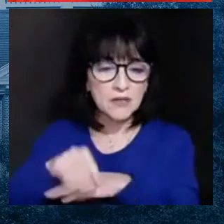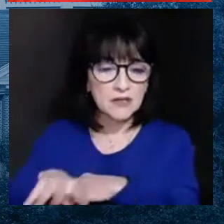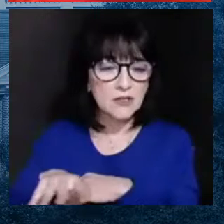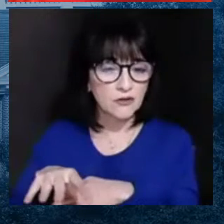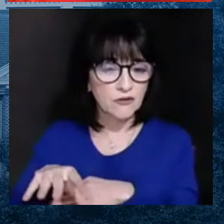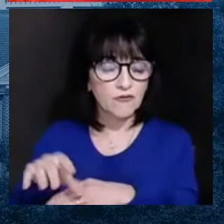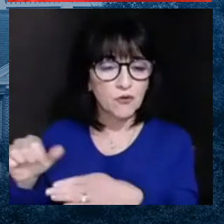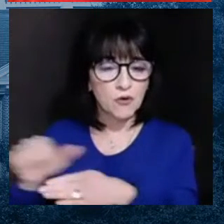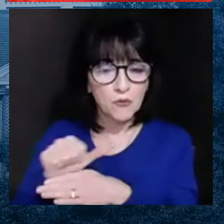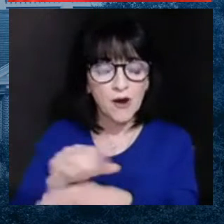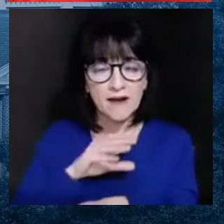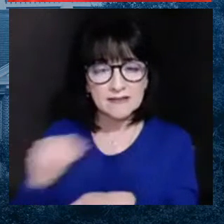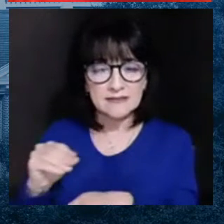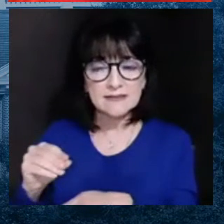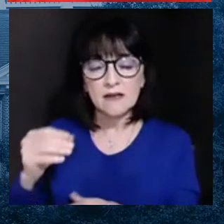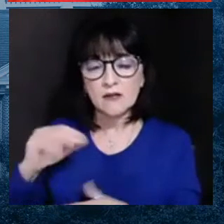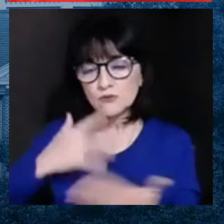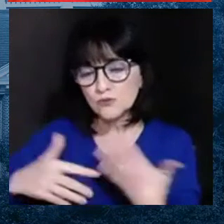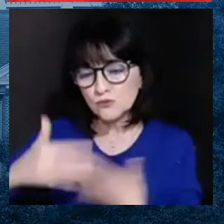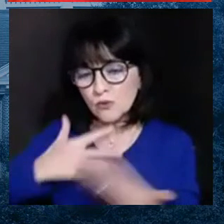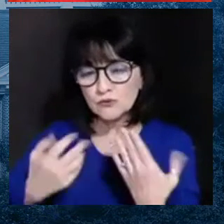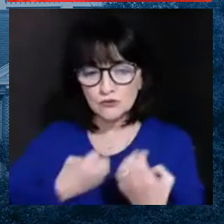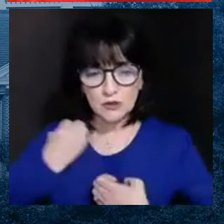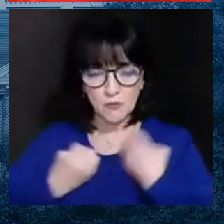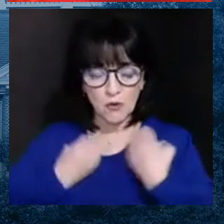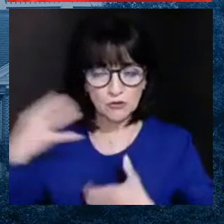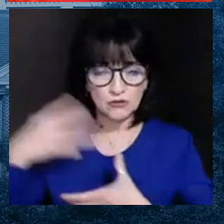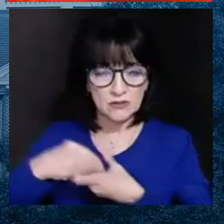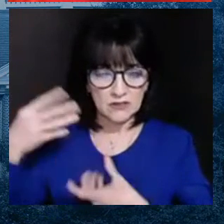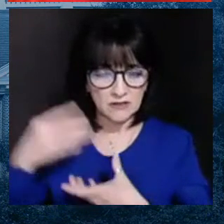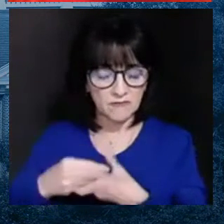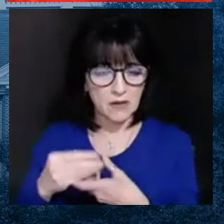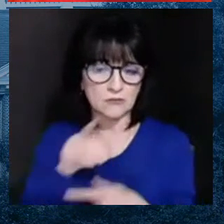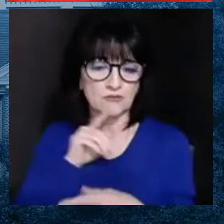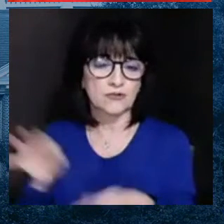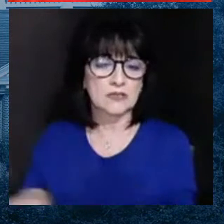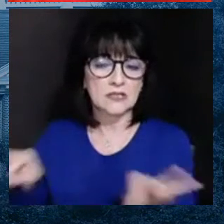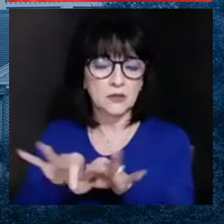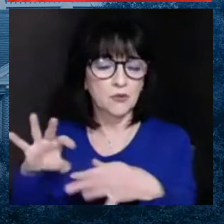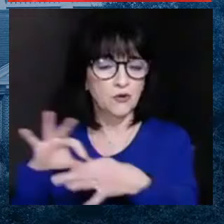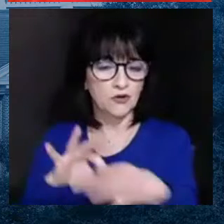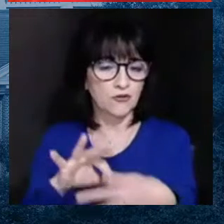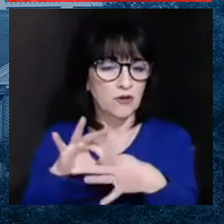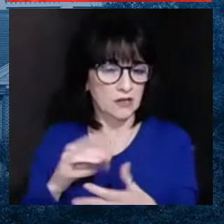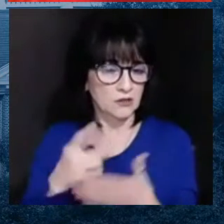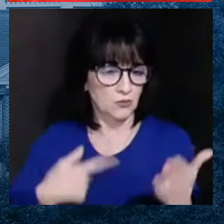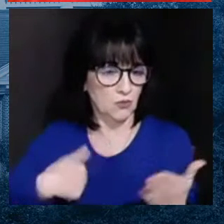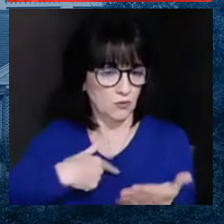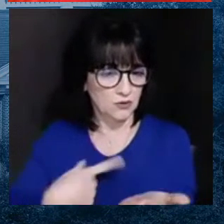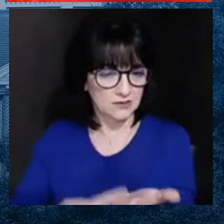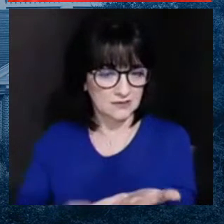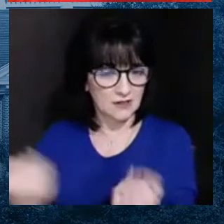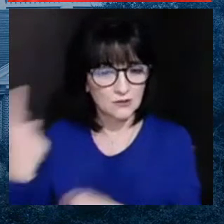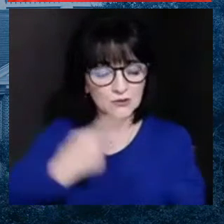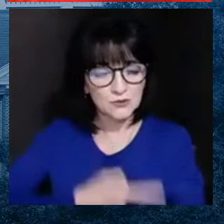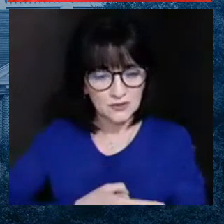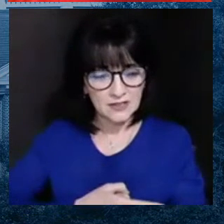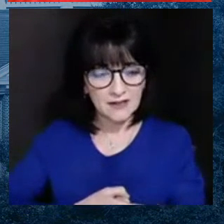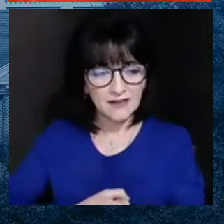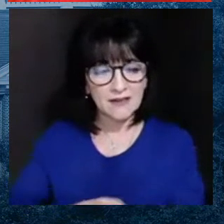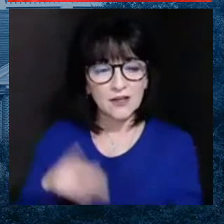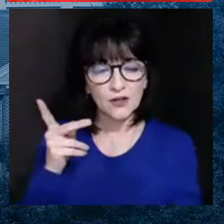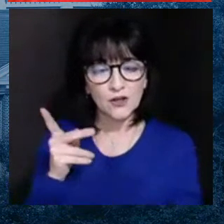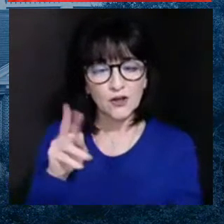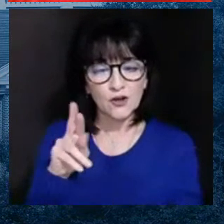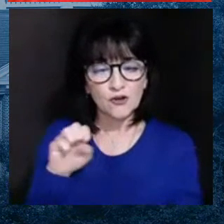to the awards that we're talking about today. To Kristen Dwyer from DSEA, who's also brought with her